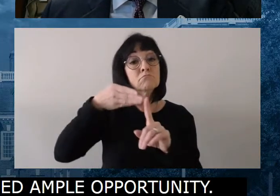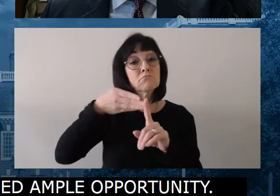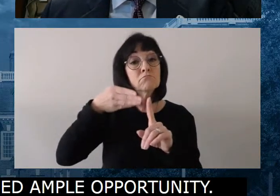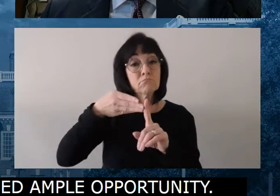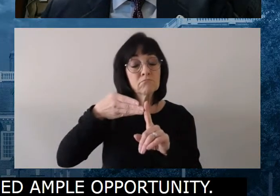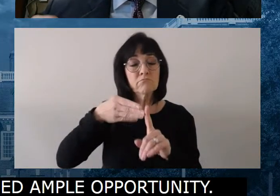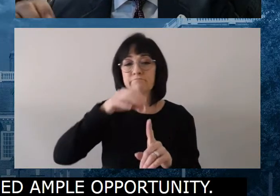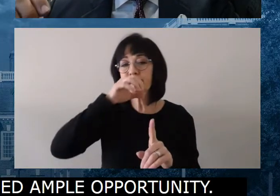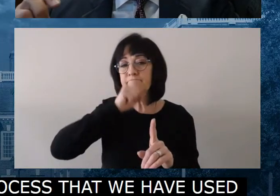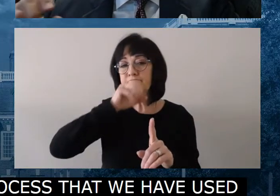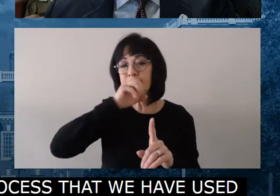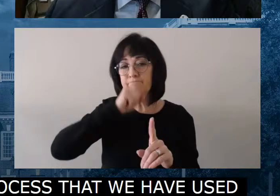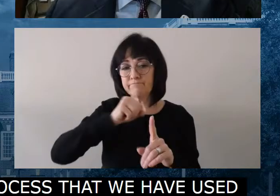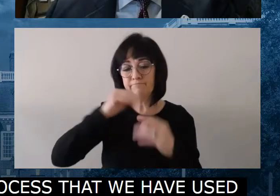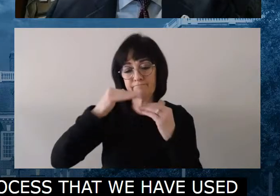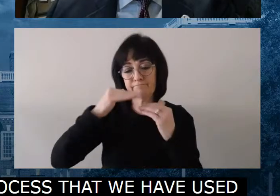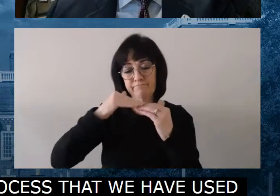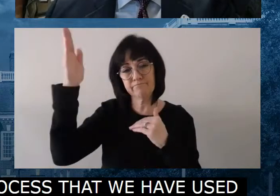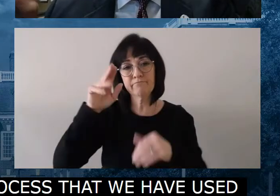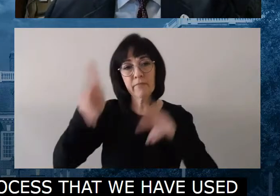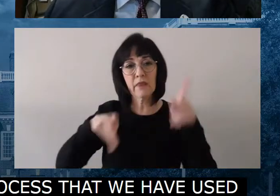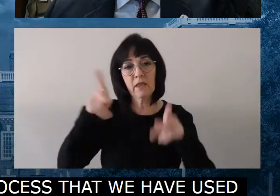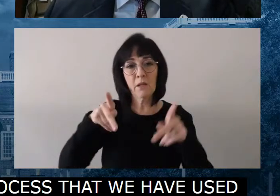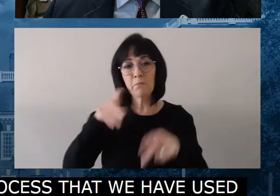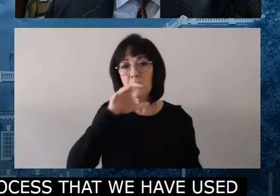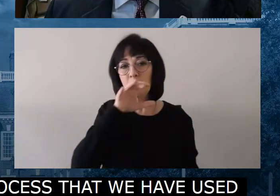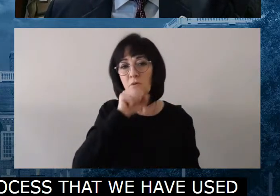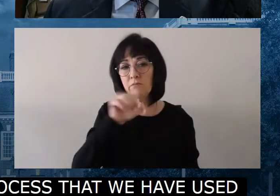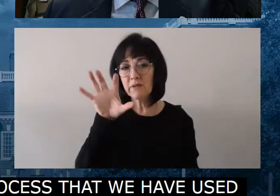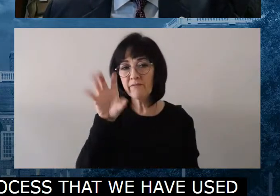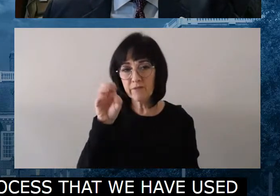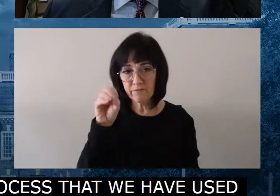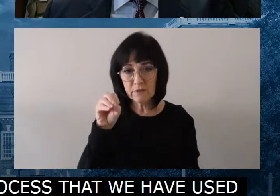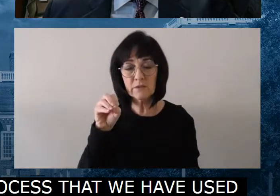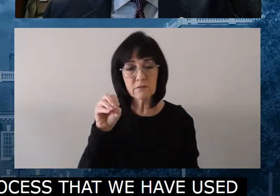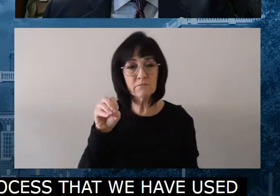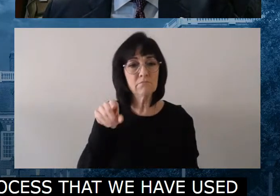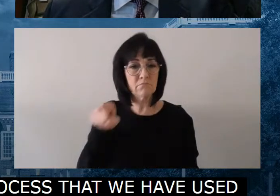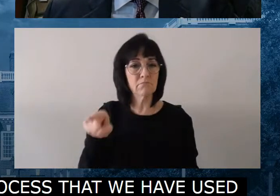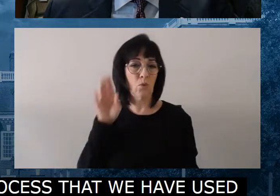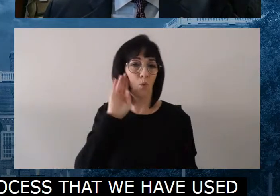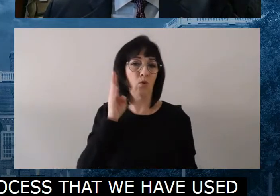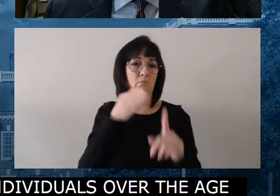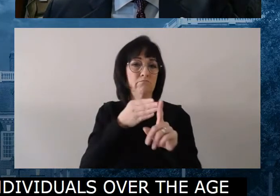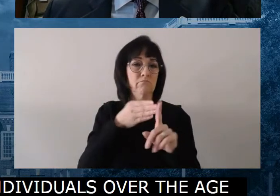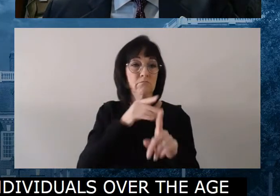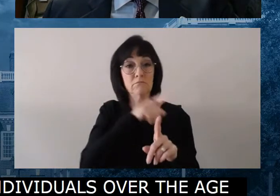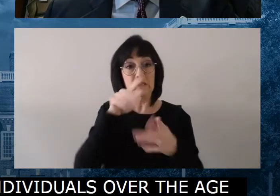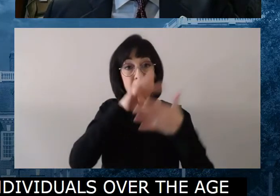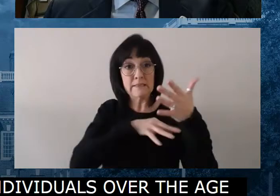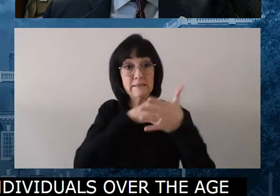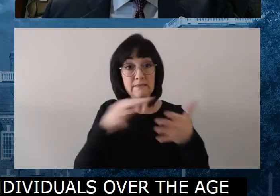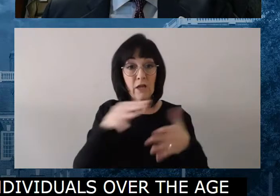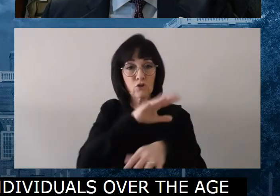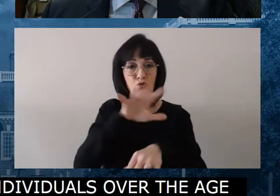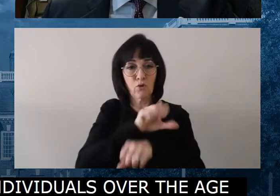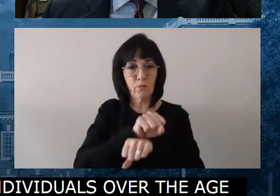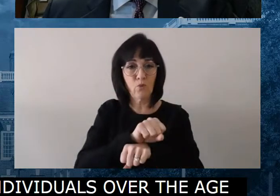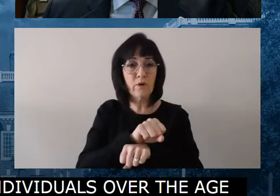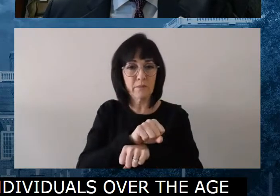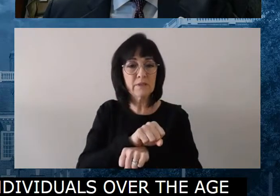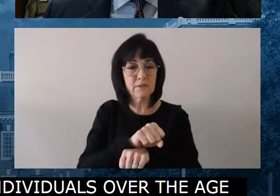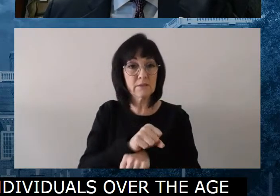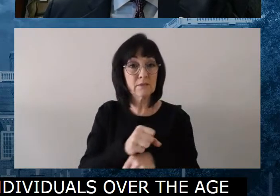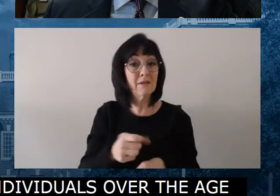of Delaware's website. So when we send people out the invitation, this will be one opportunity that they have to schedule for them. We do have a lot of second